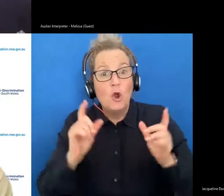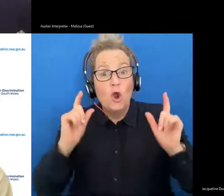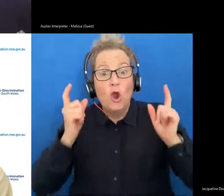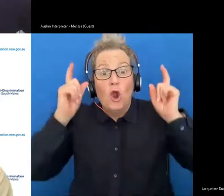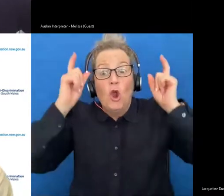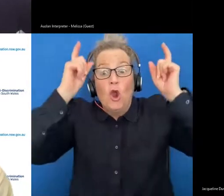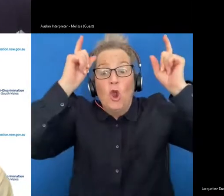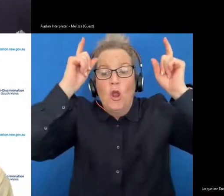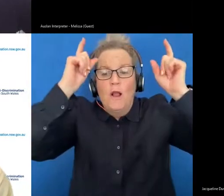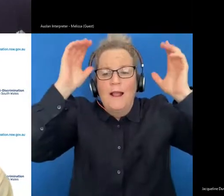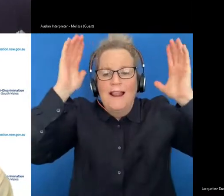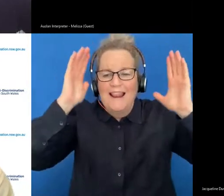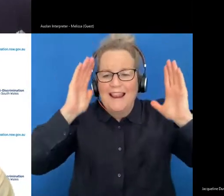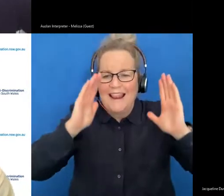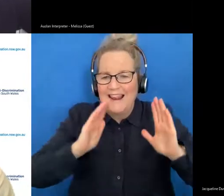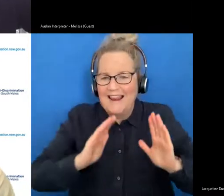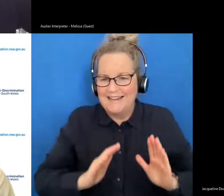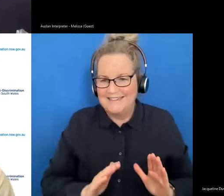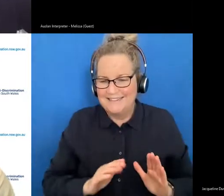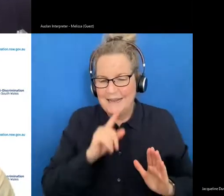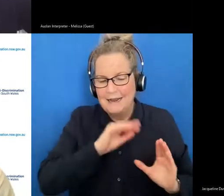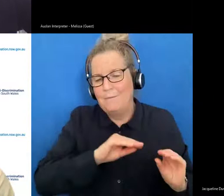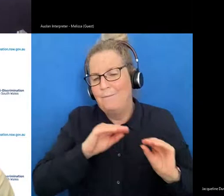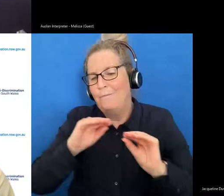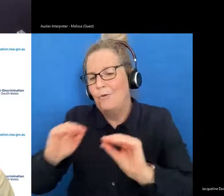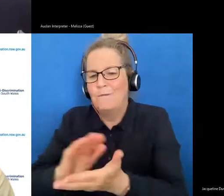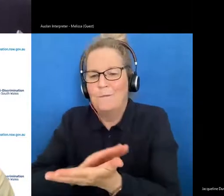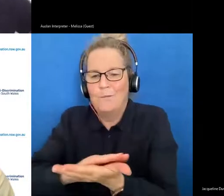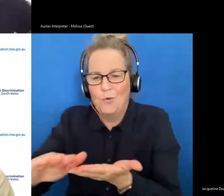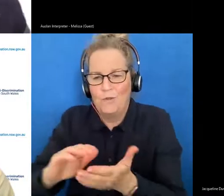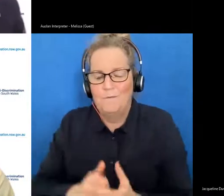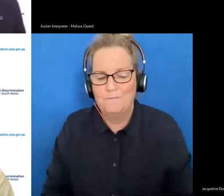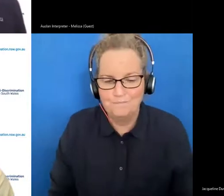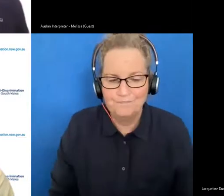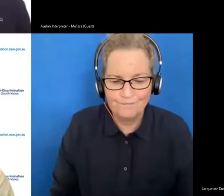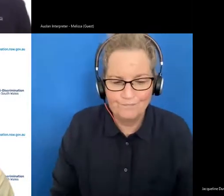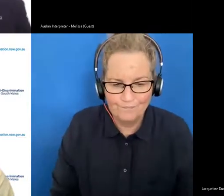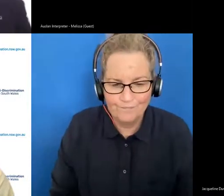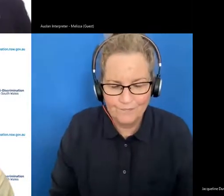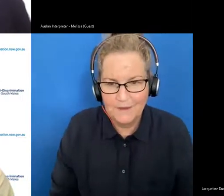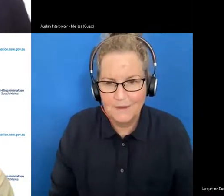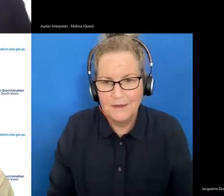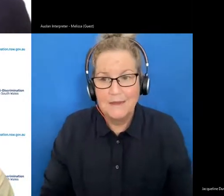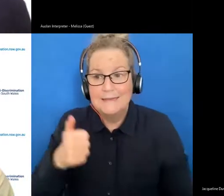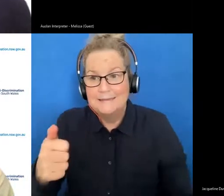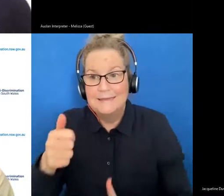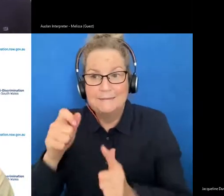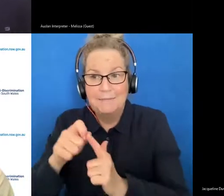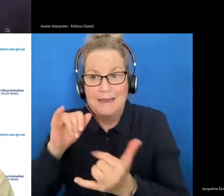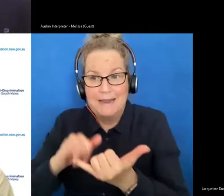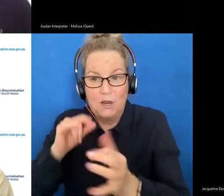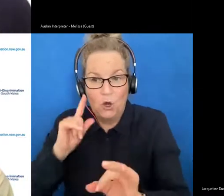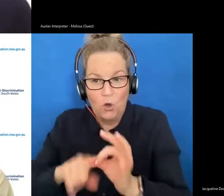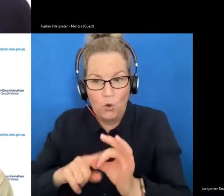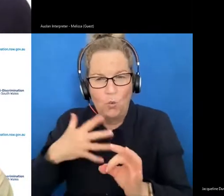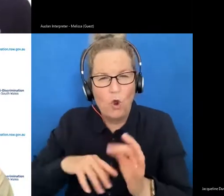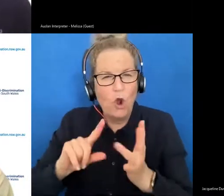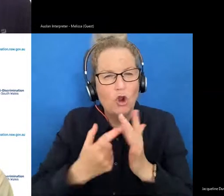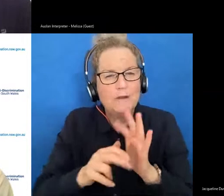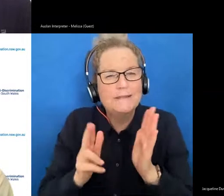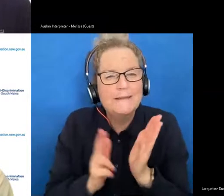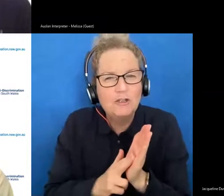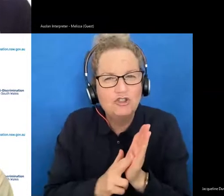to 6 PSQ. So the next step for us was to set up a 6 PSQ orientation and to see if Josh's